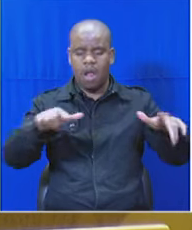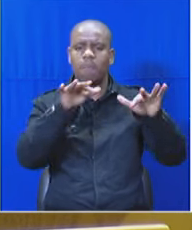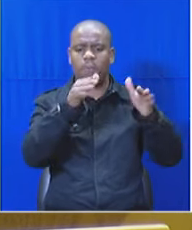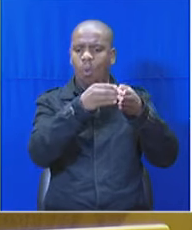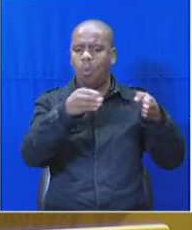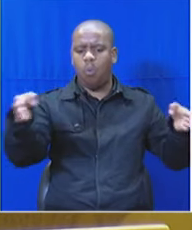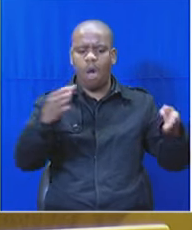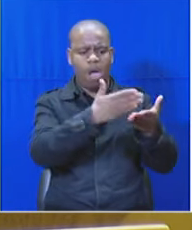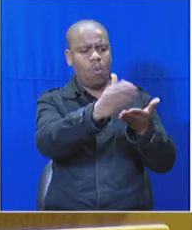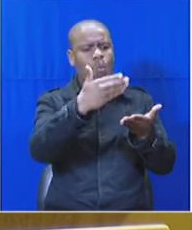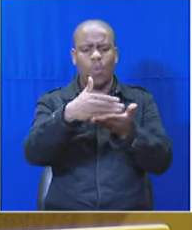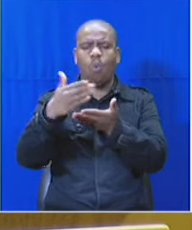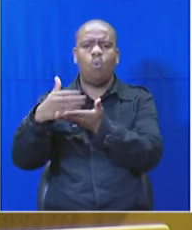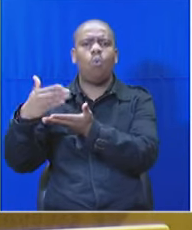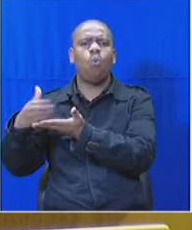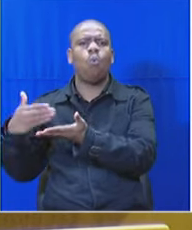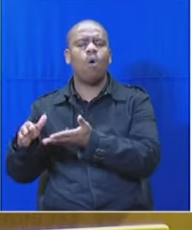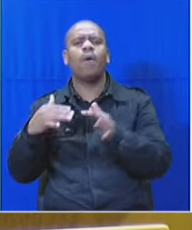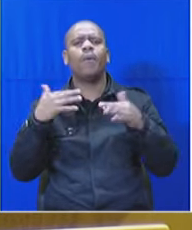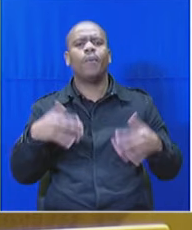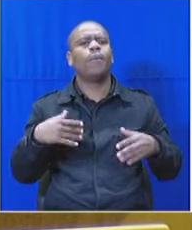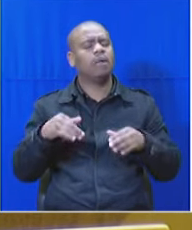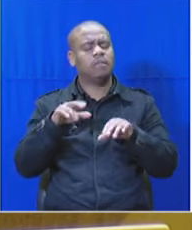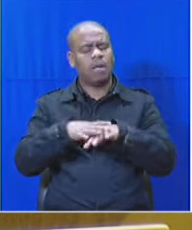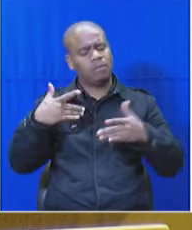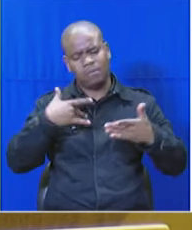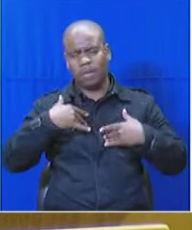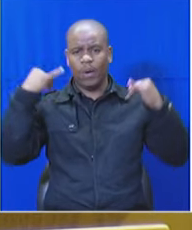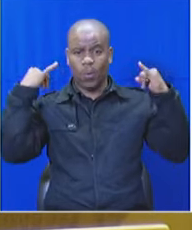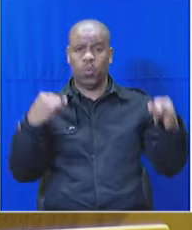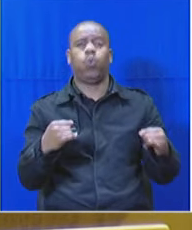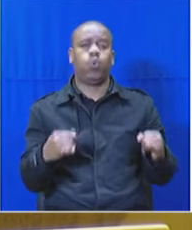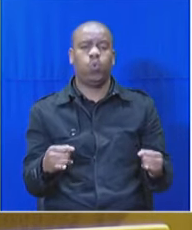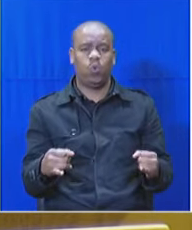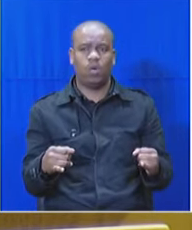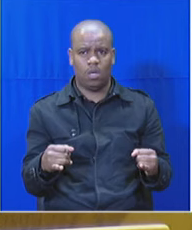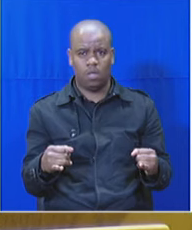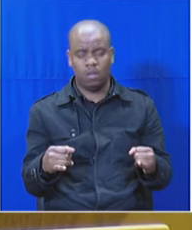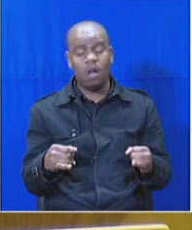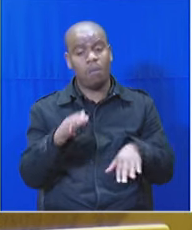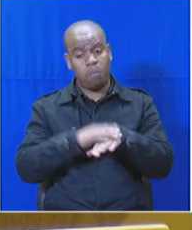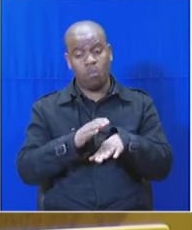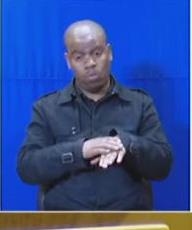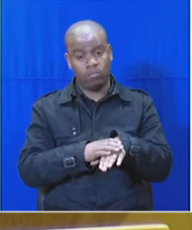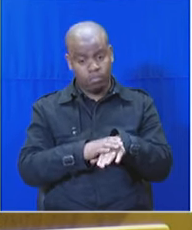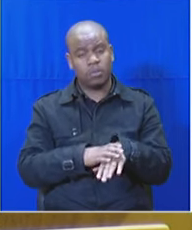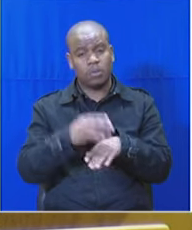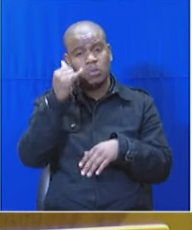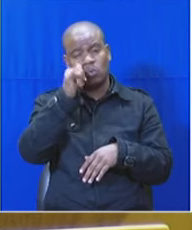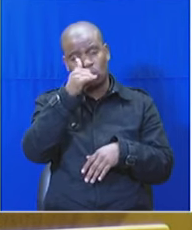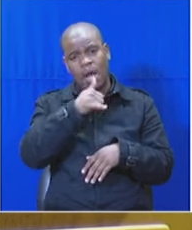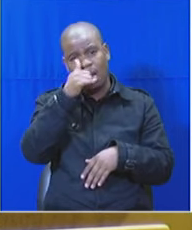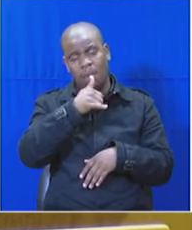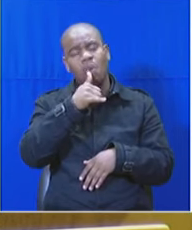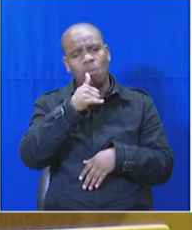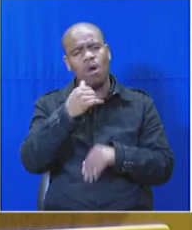theirs remain one of the most burning national grievances. The gross injustice of this historic crime has